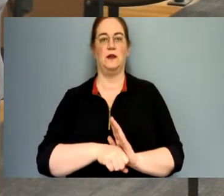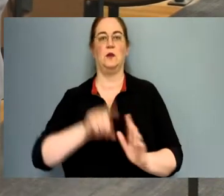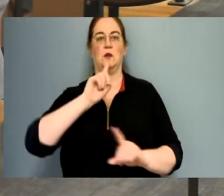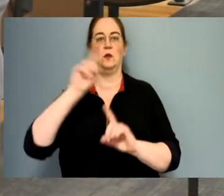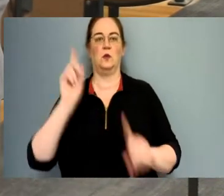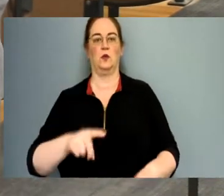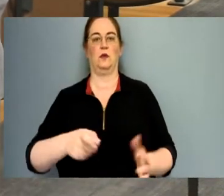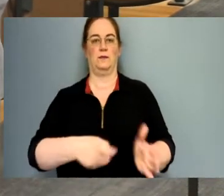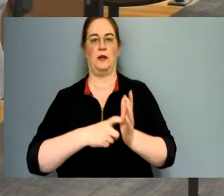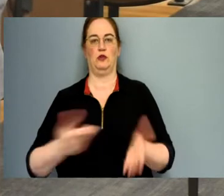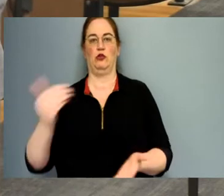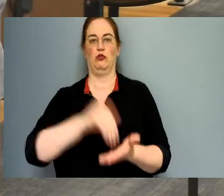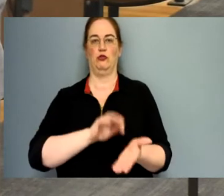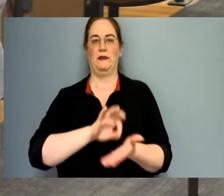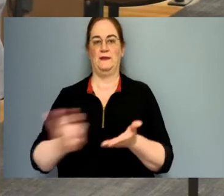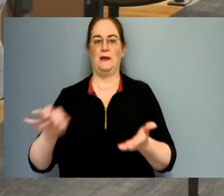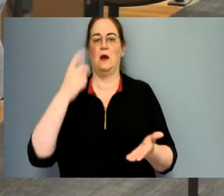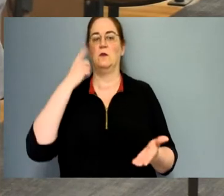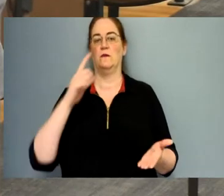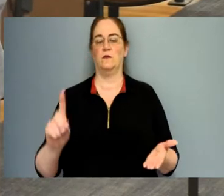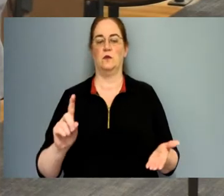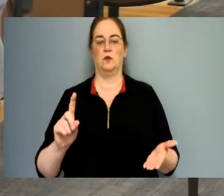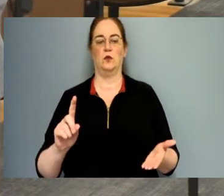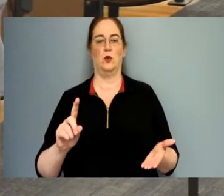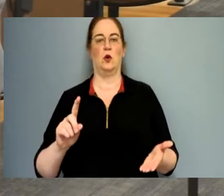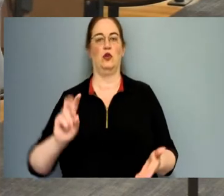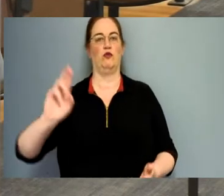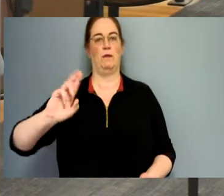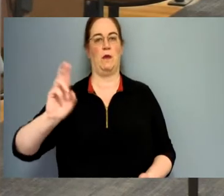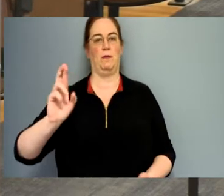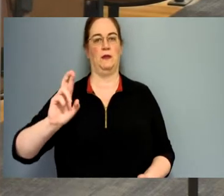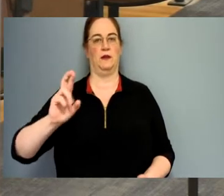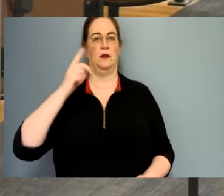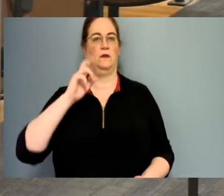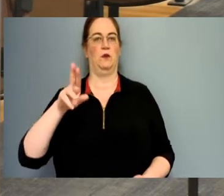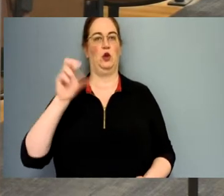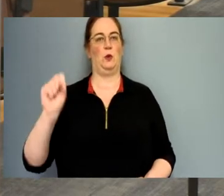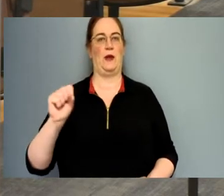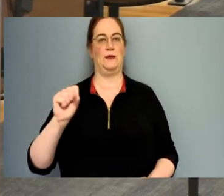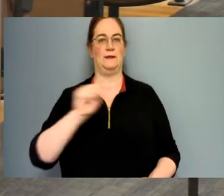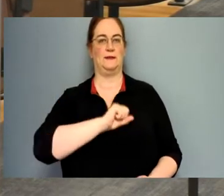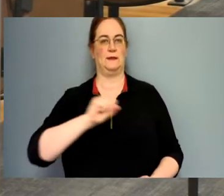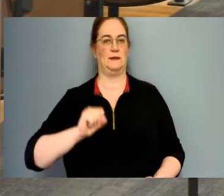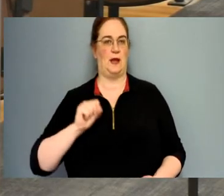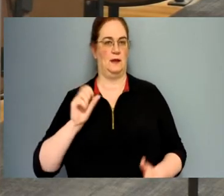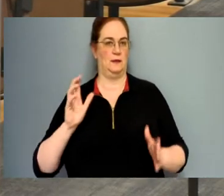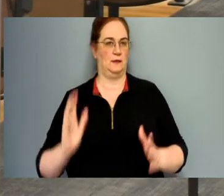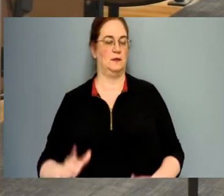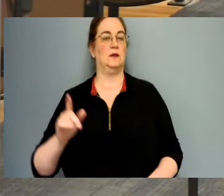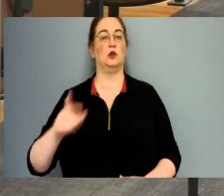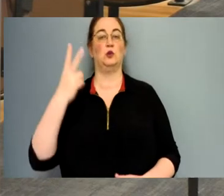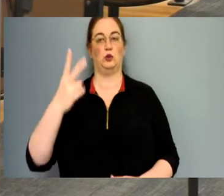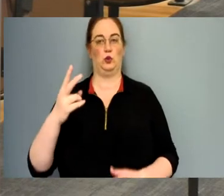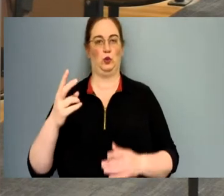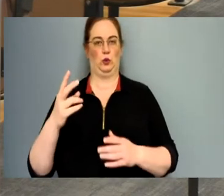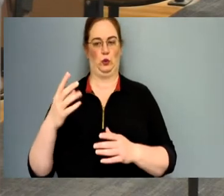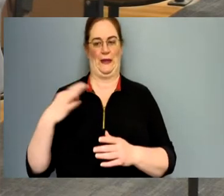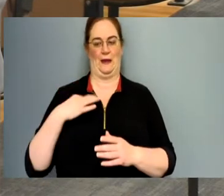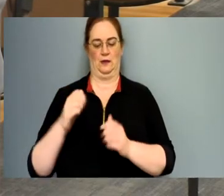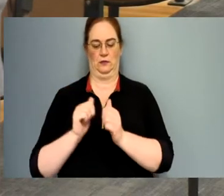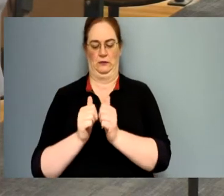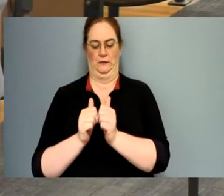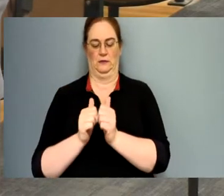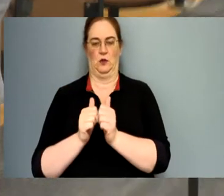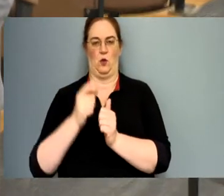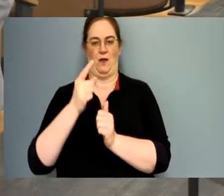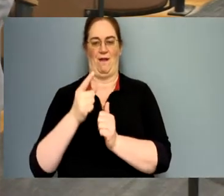a mandatory recount for the Republican side for US Senate. Two candidates came within half a percentage